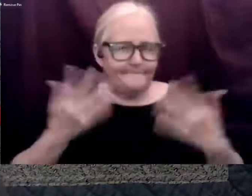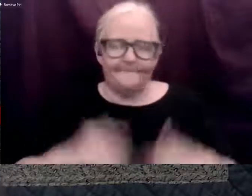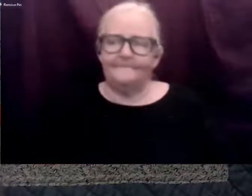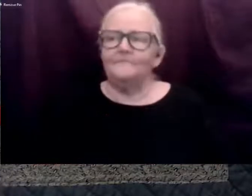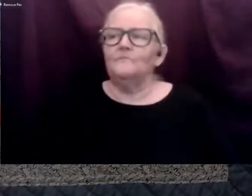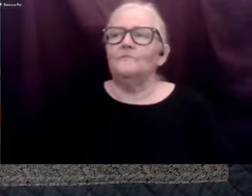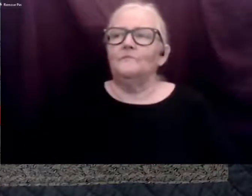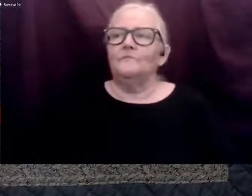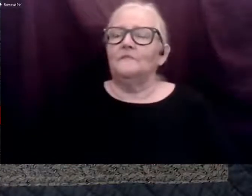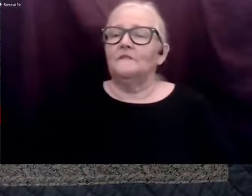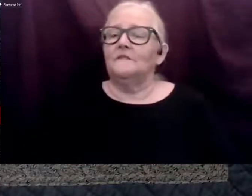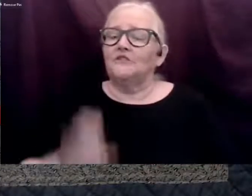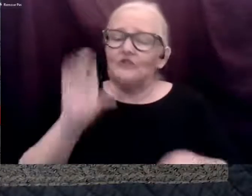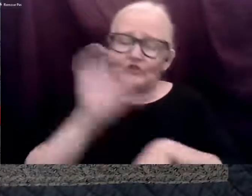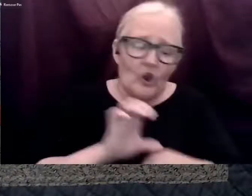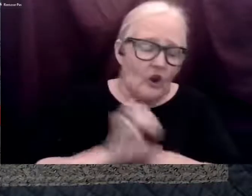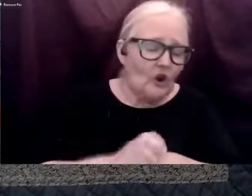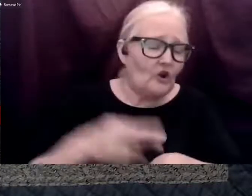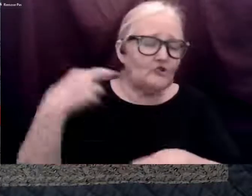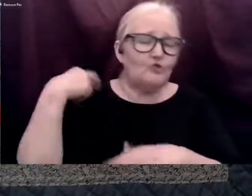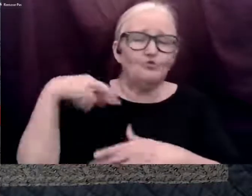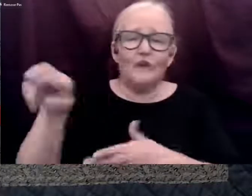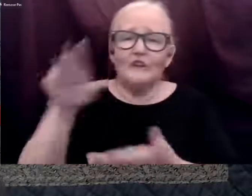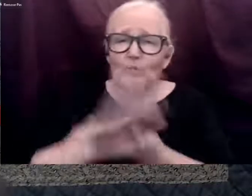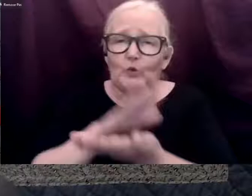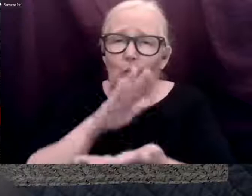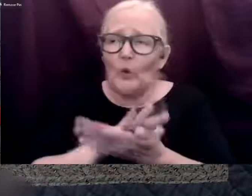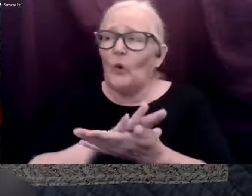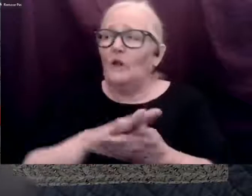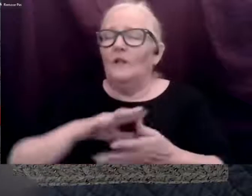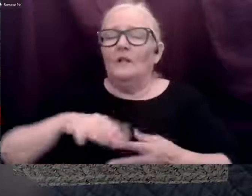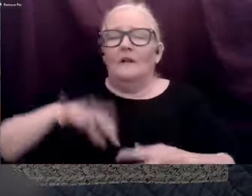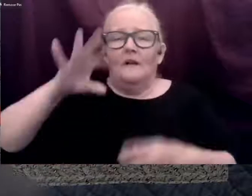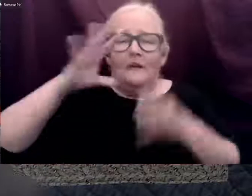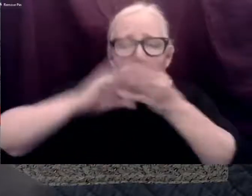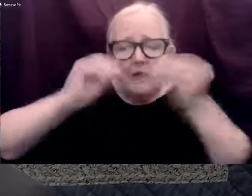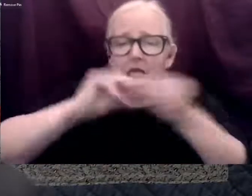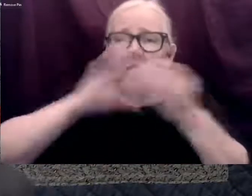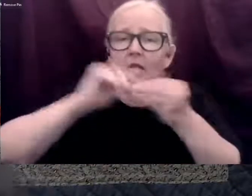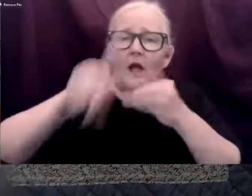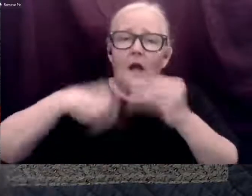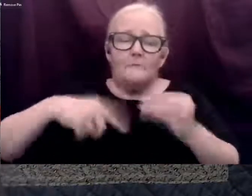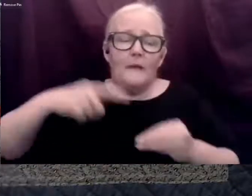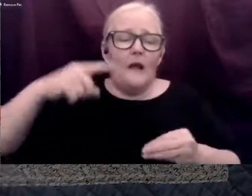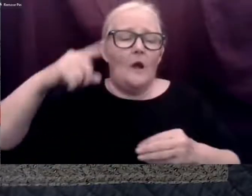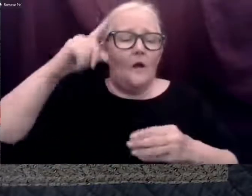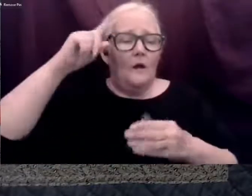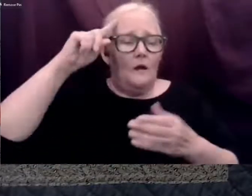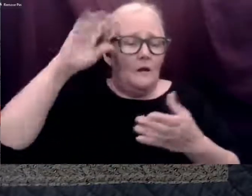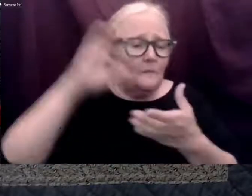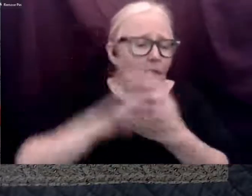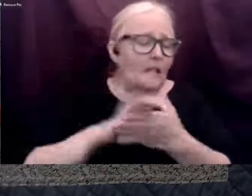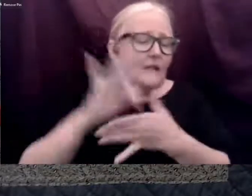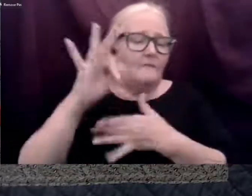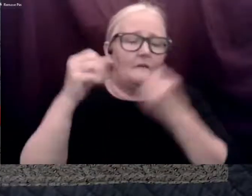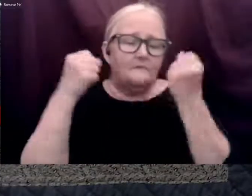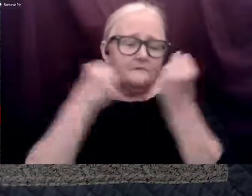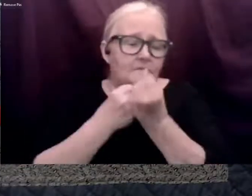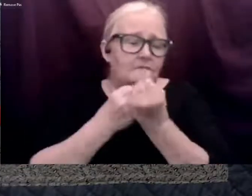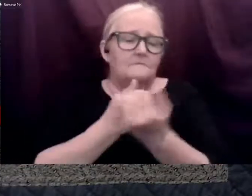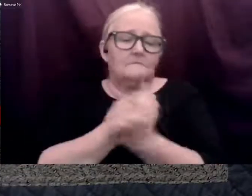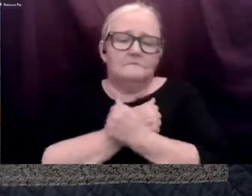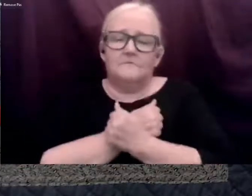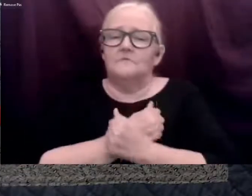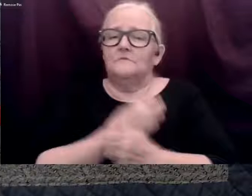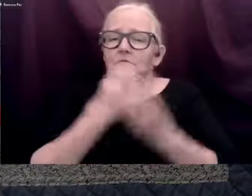or sermon about the theology of love and support and compassion could hold a candle to